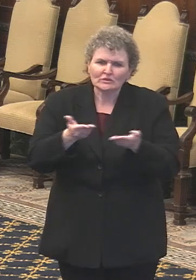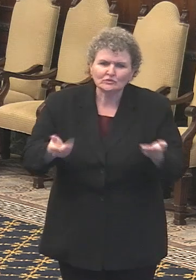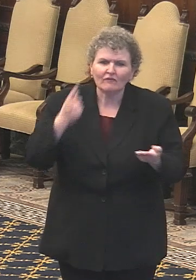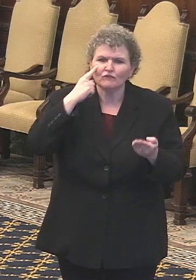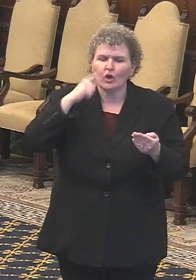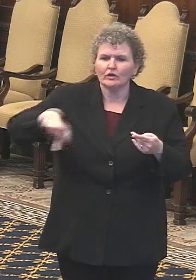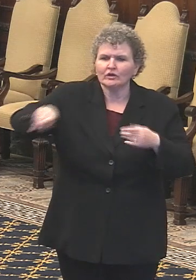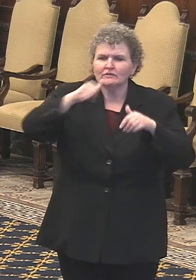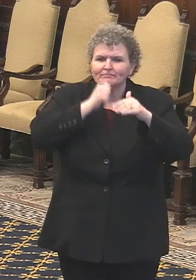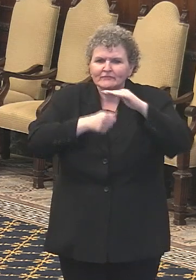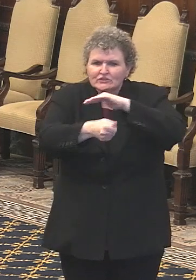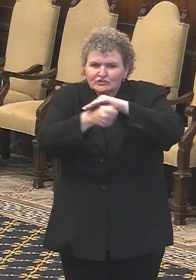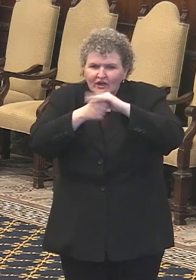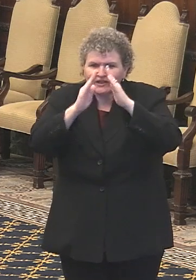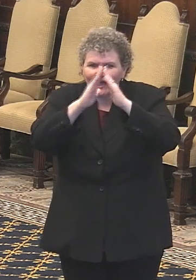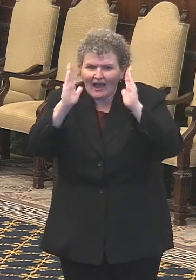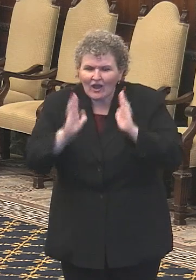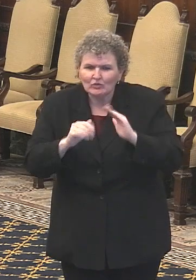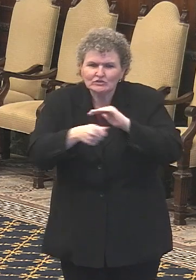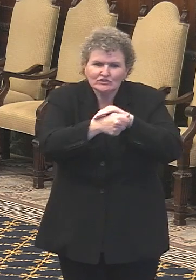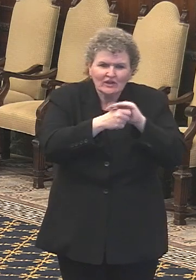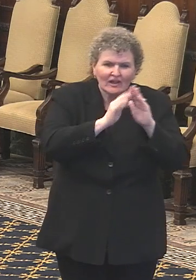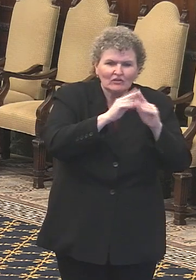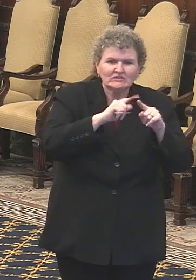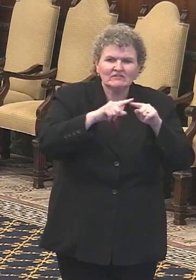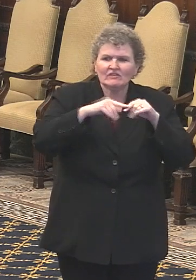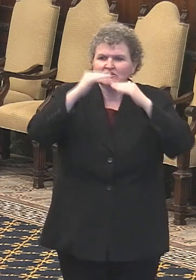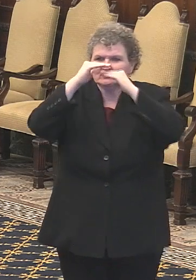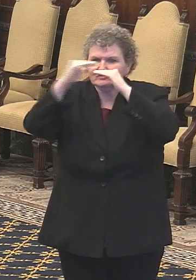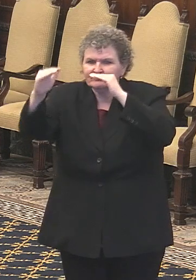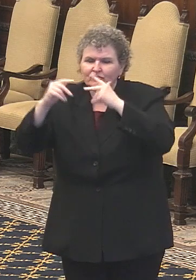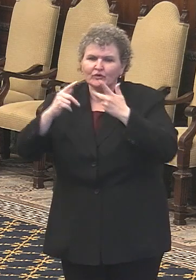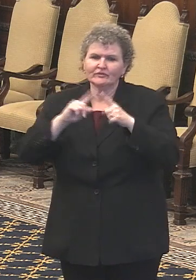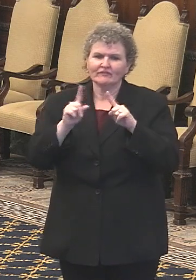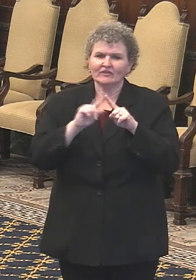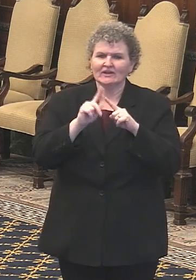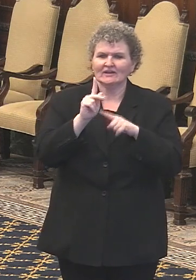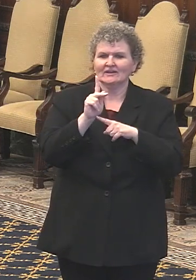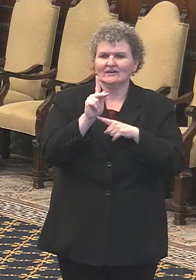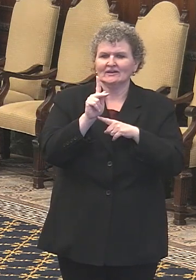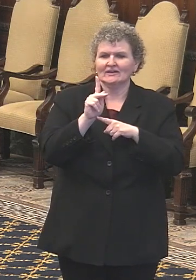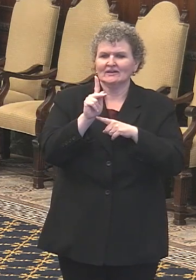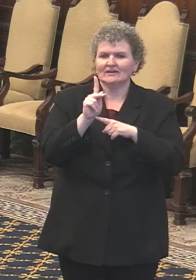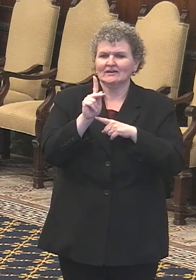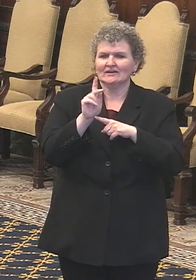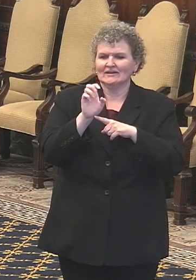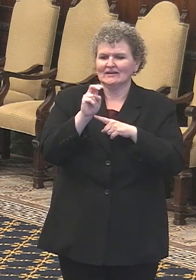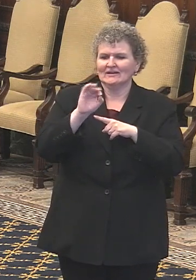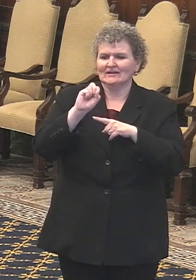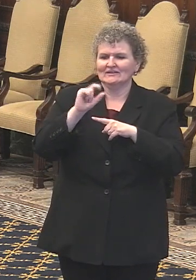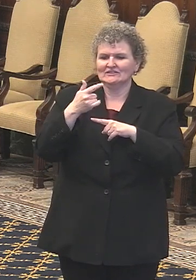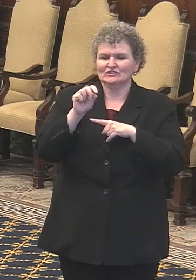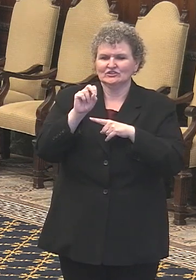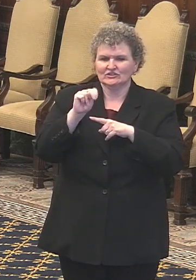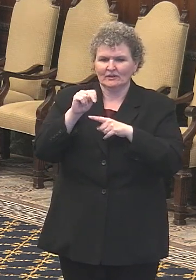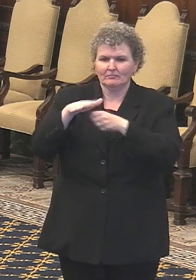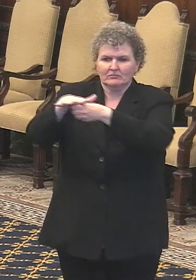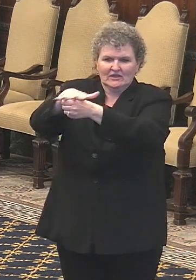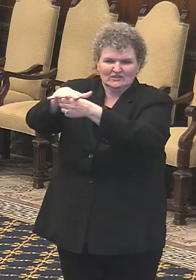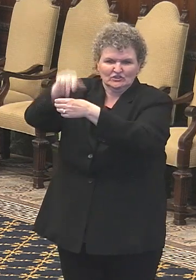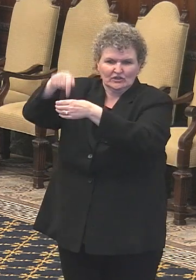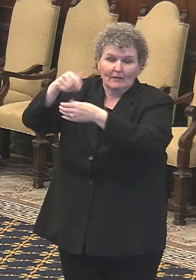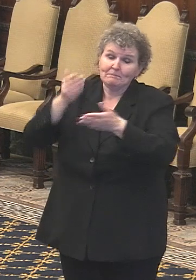at additional shelter capacity in Kensington. You know, but I don't think we are not specifically adding